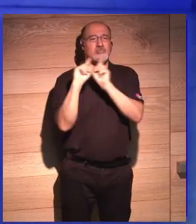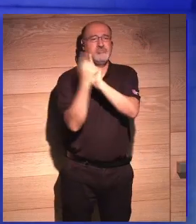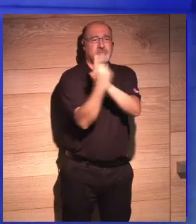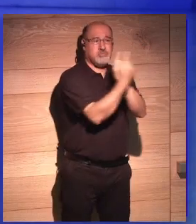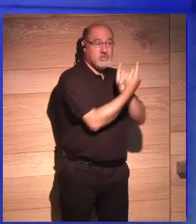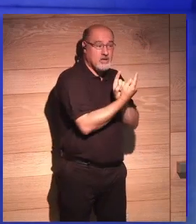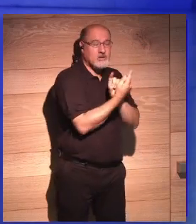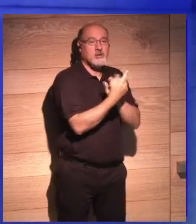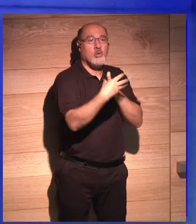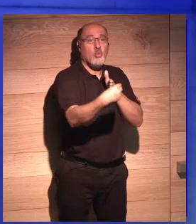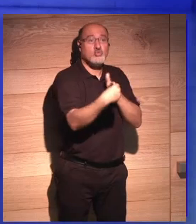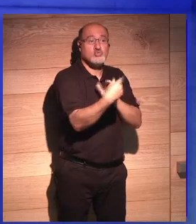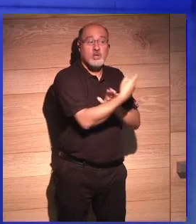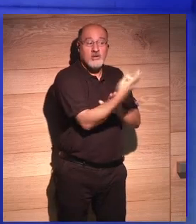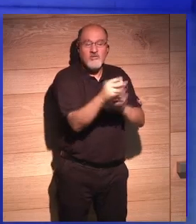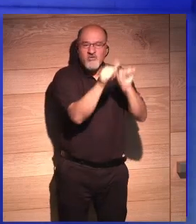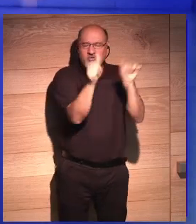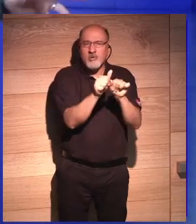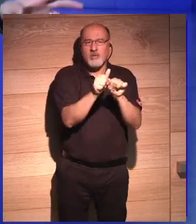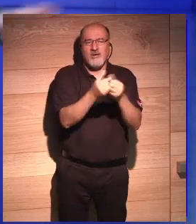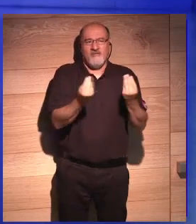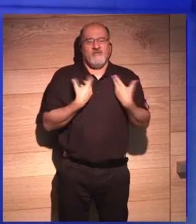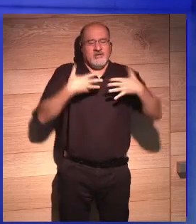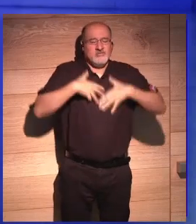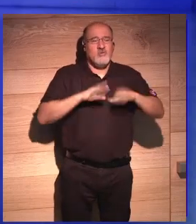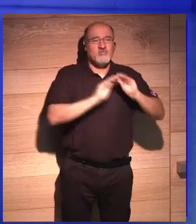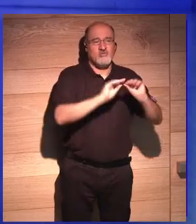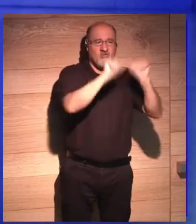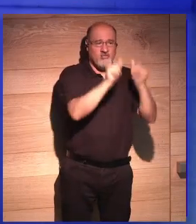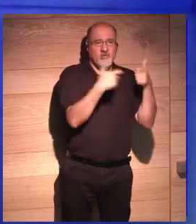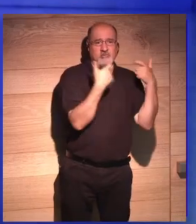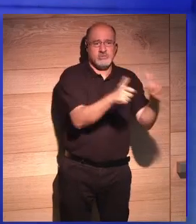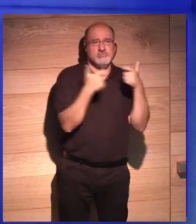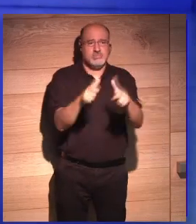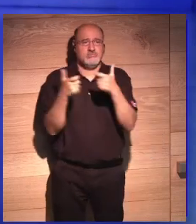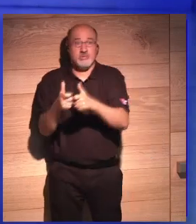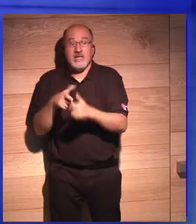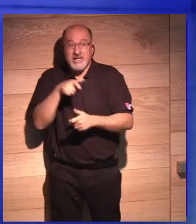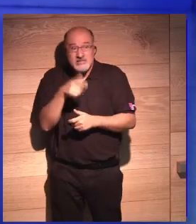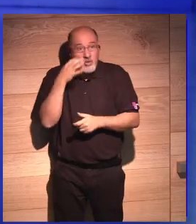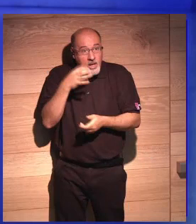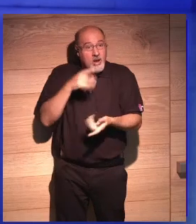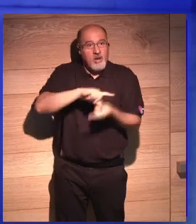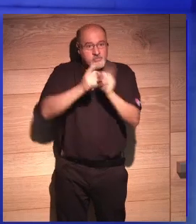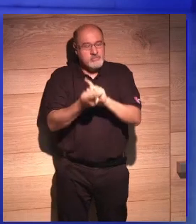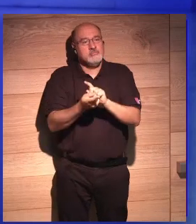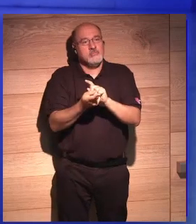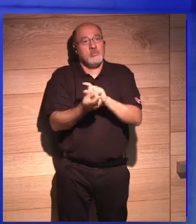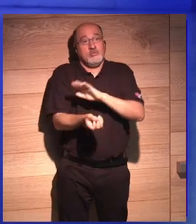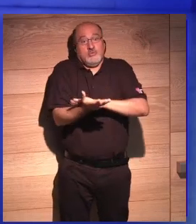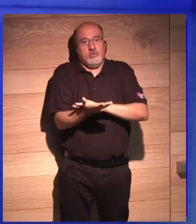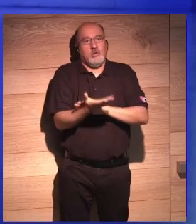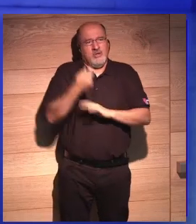profoundly different and more expensive than film, in that there's not just a catch-all. But if you can vary